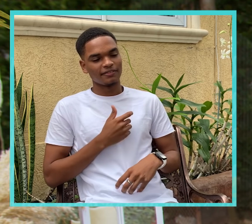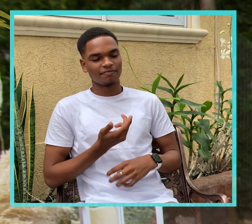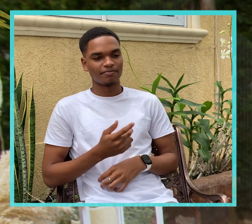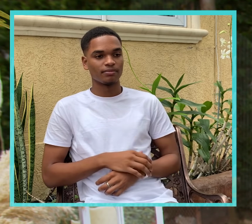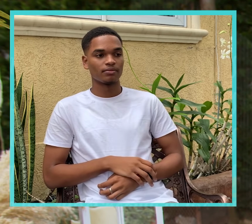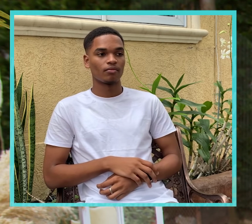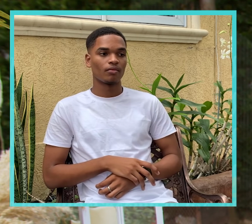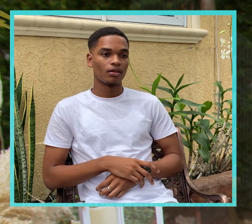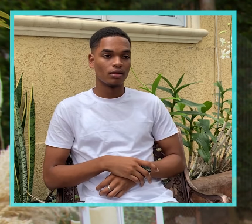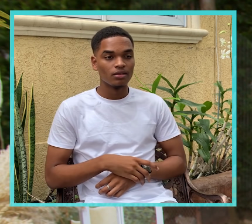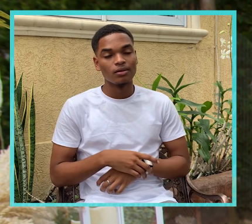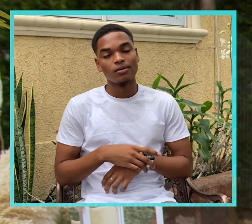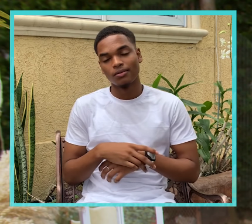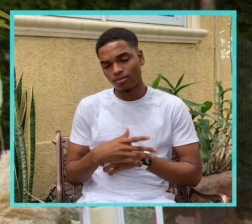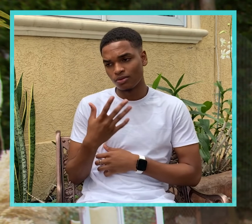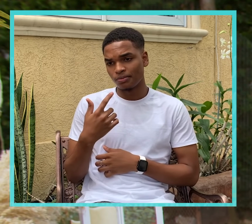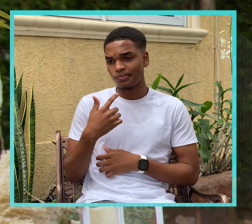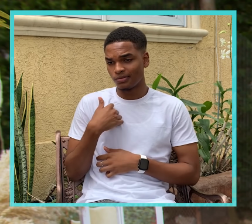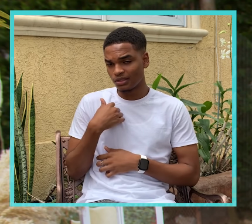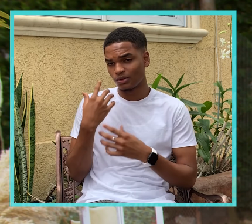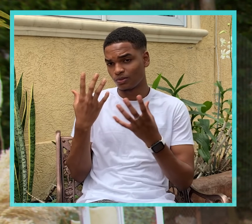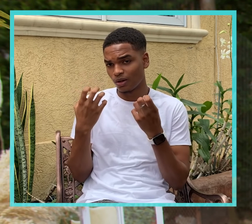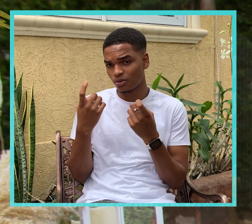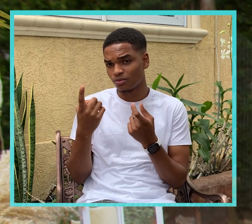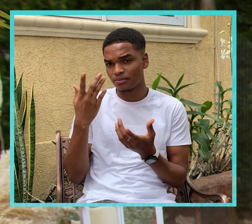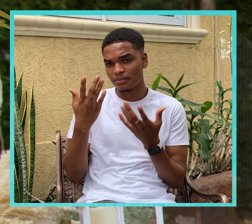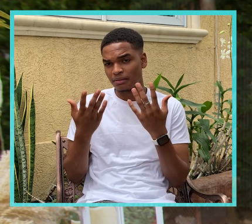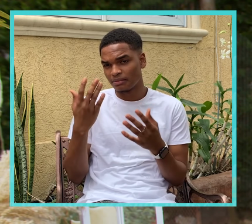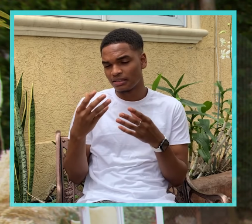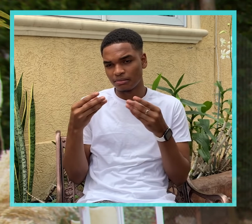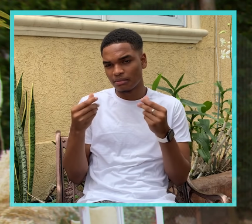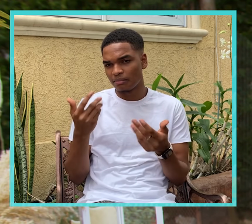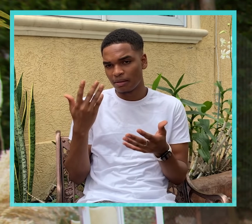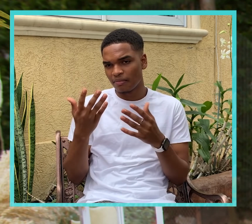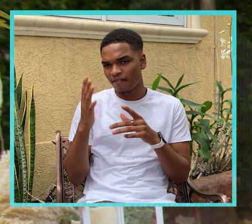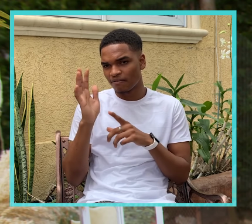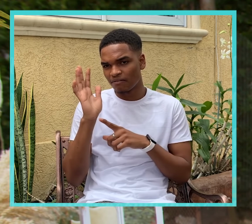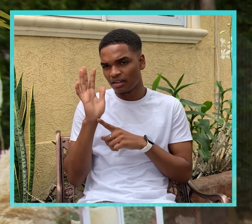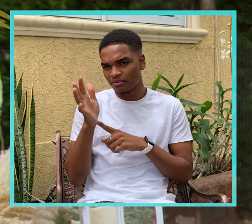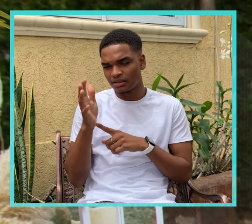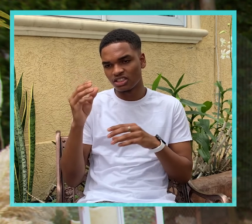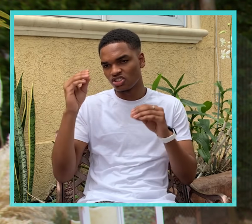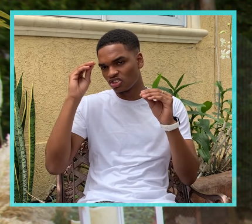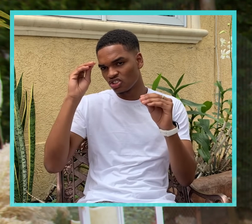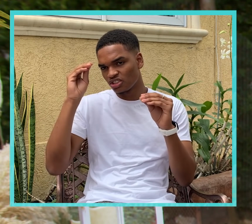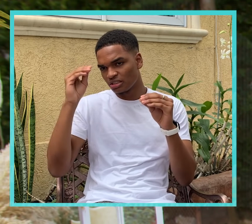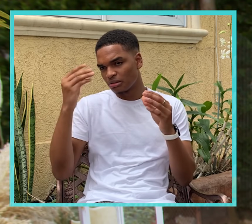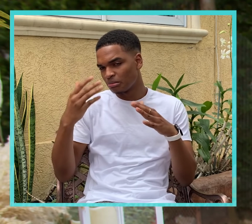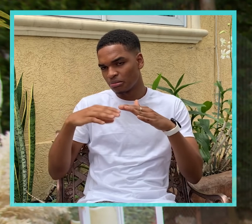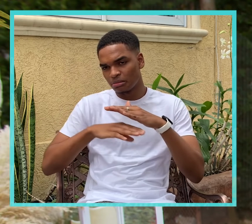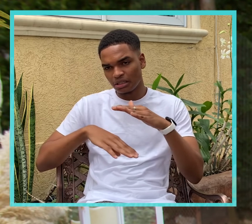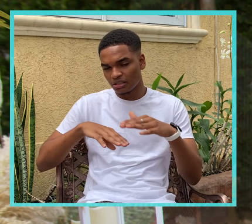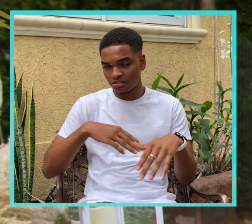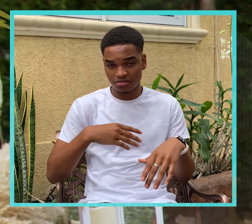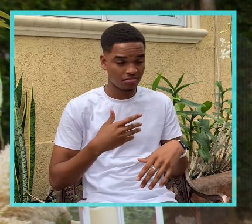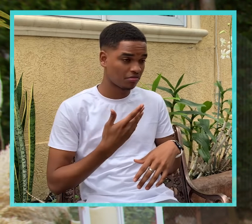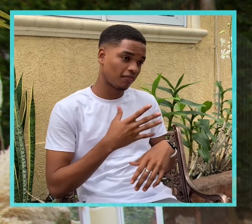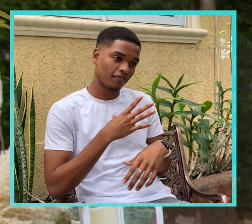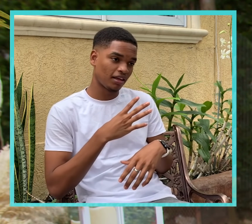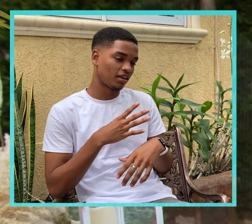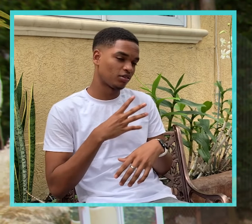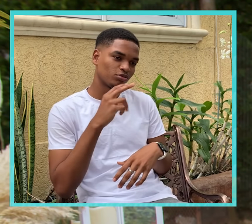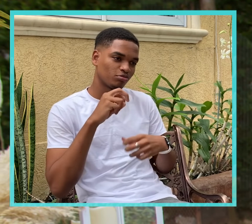I would like for you to maybe spend five minutes and we just teach some basics to people who are watching. No